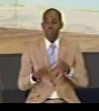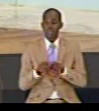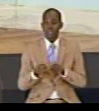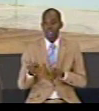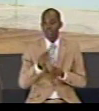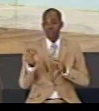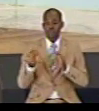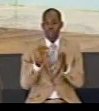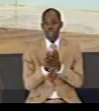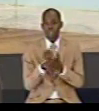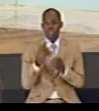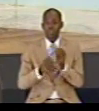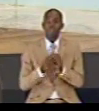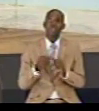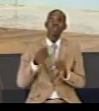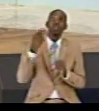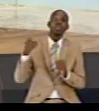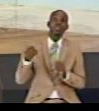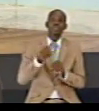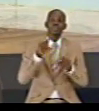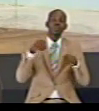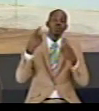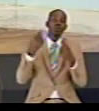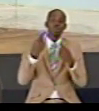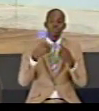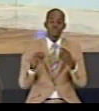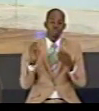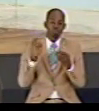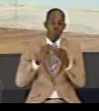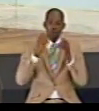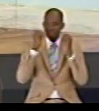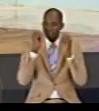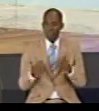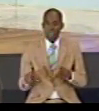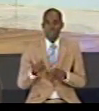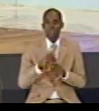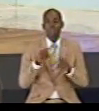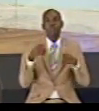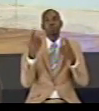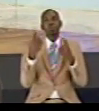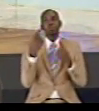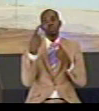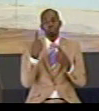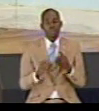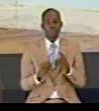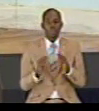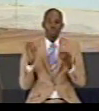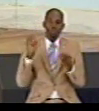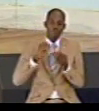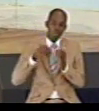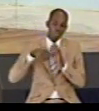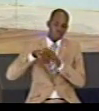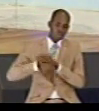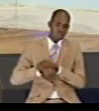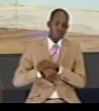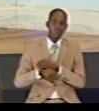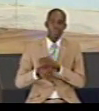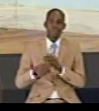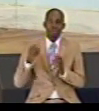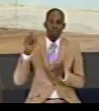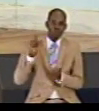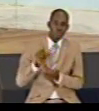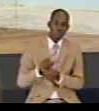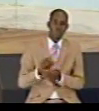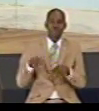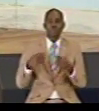they go in the world, the faster they go in the world, the lower they go in the things of God. And